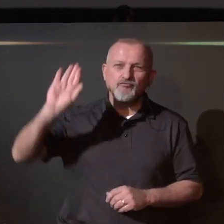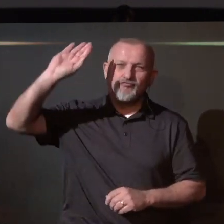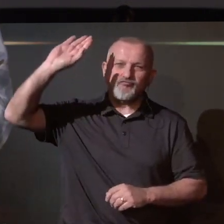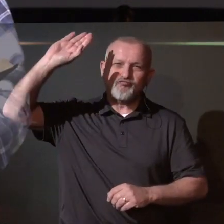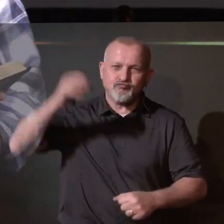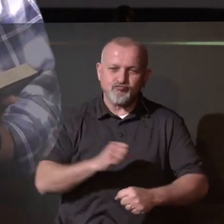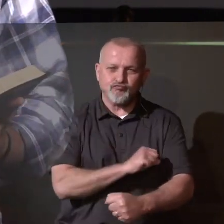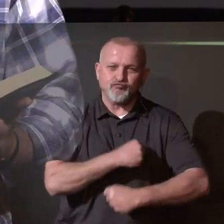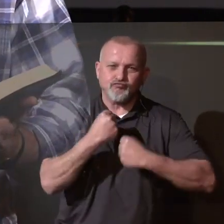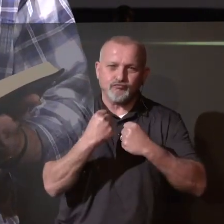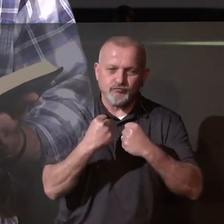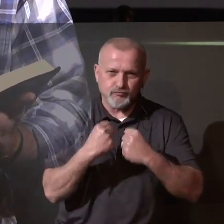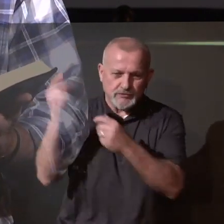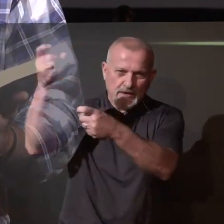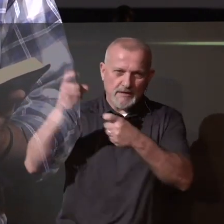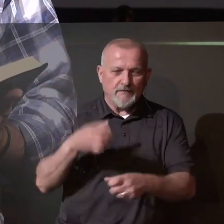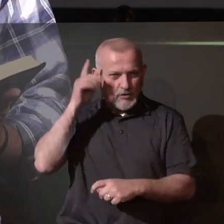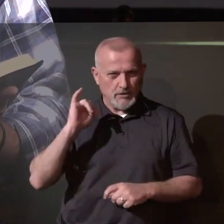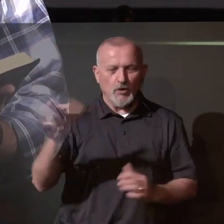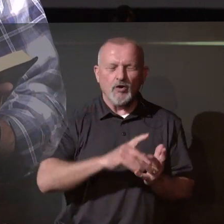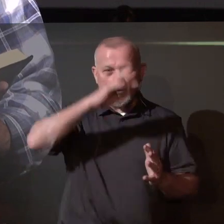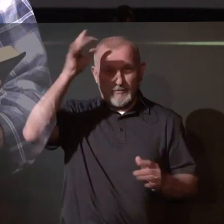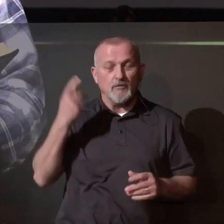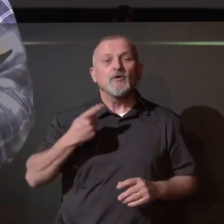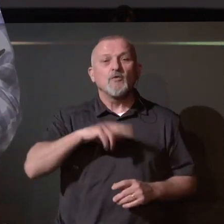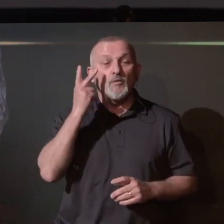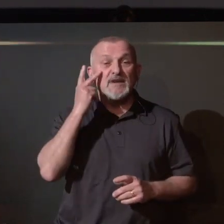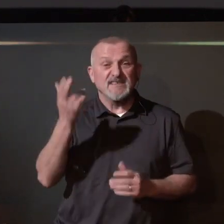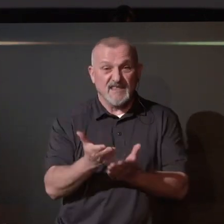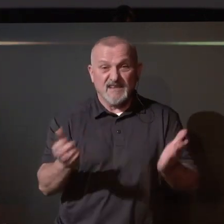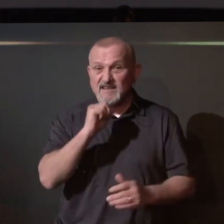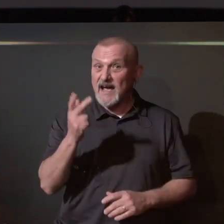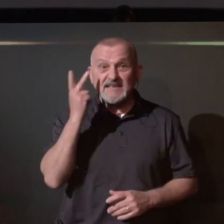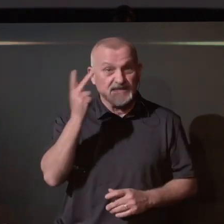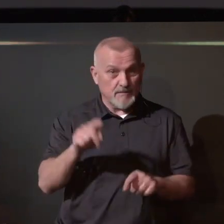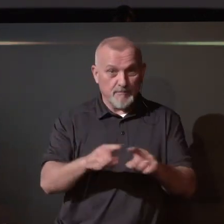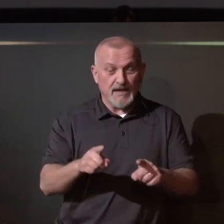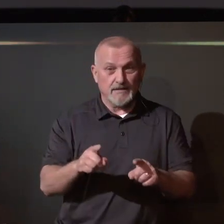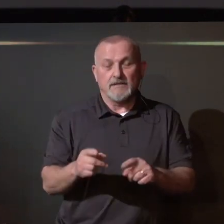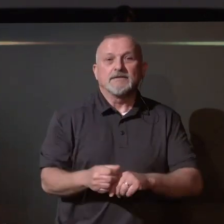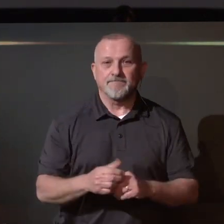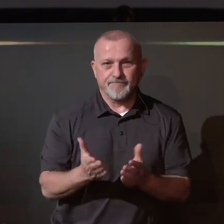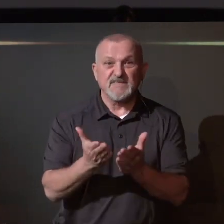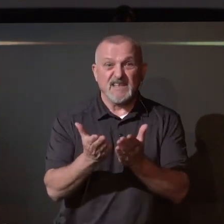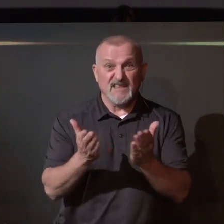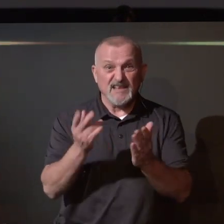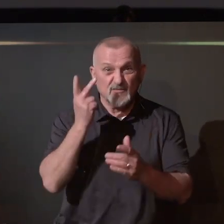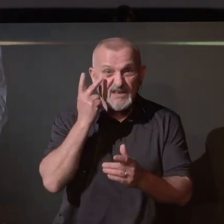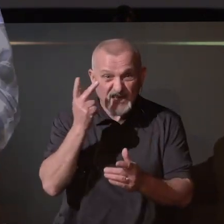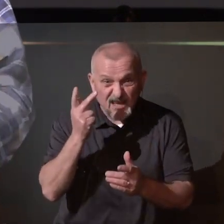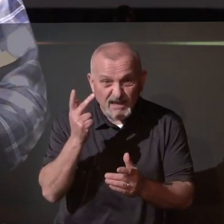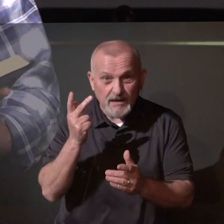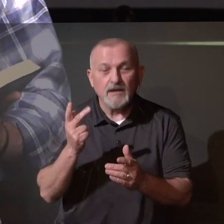far beyond all comparison. While we look not at the things which are seen, but at the things which are not seen. For the things which are seen,